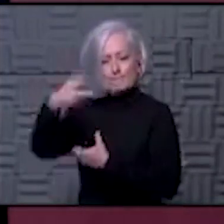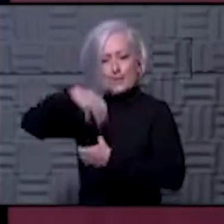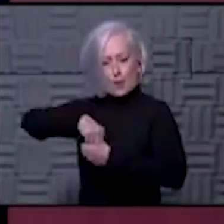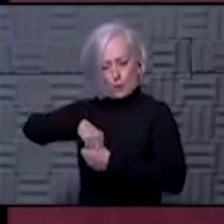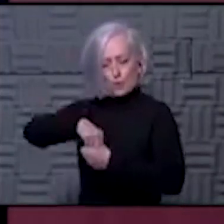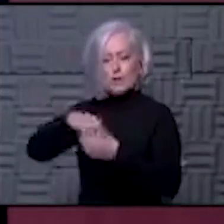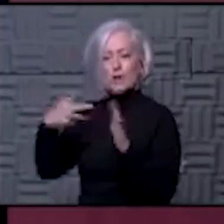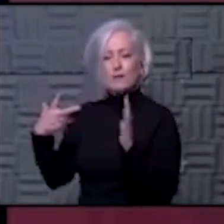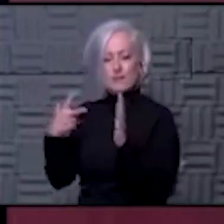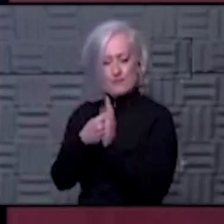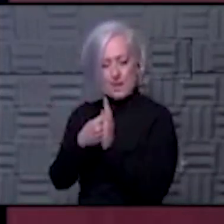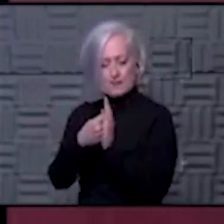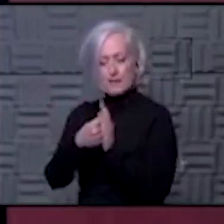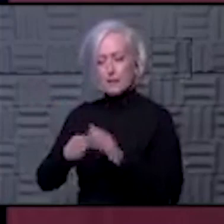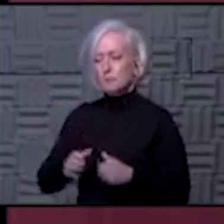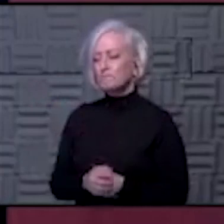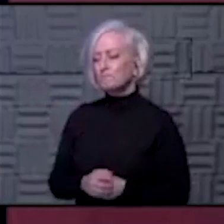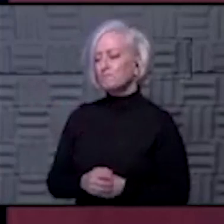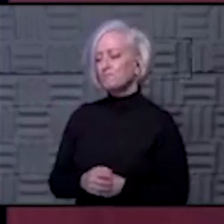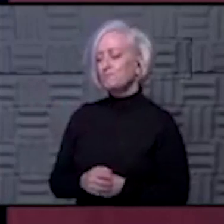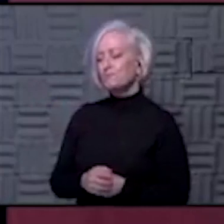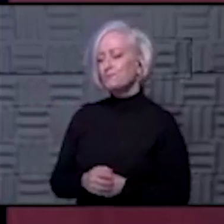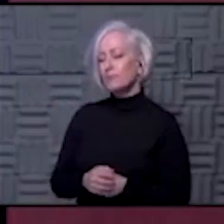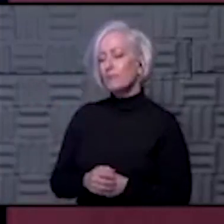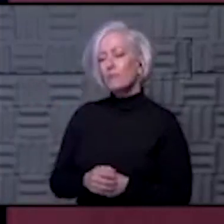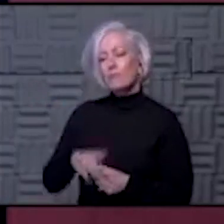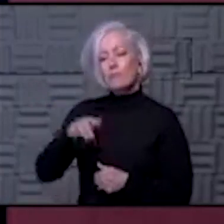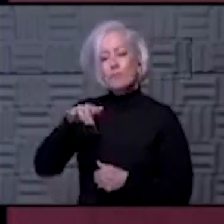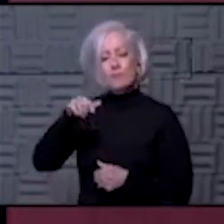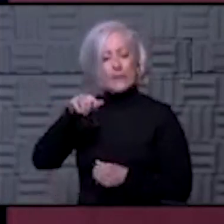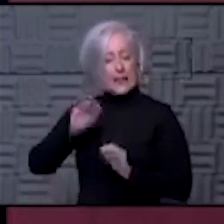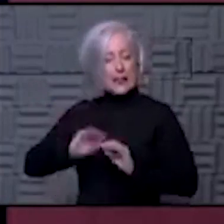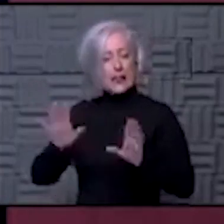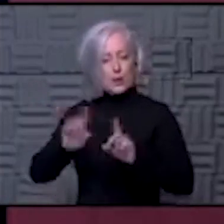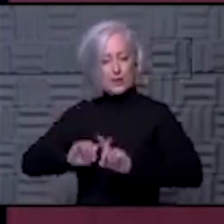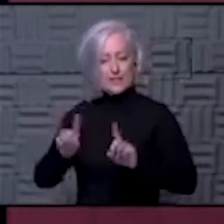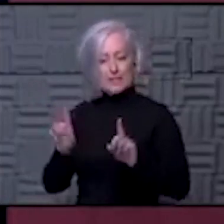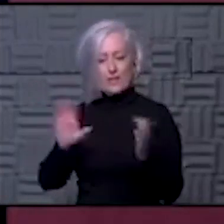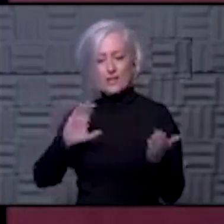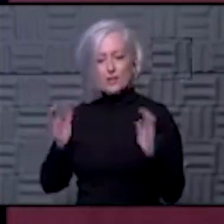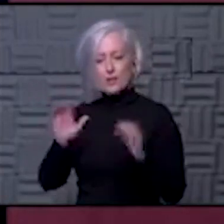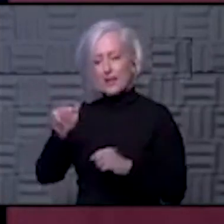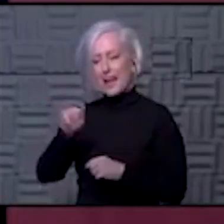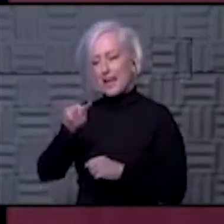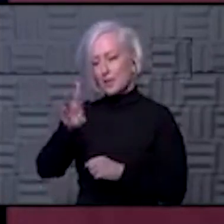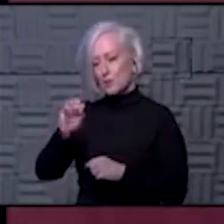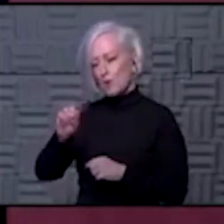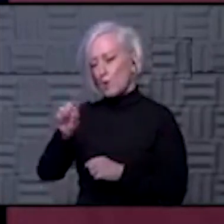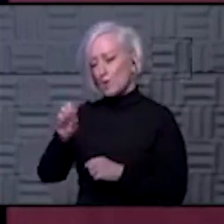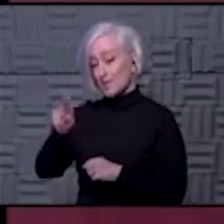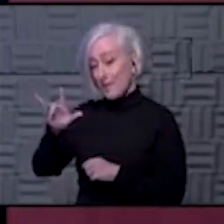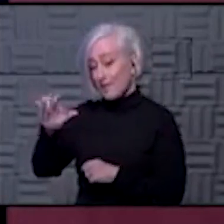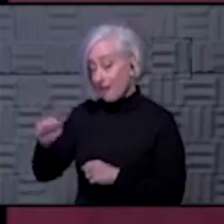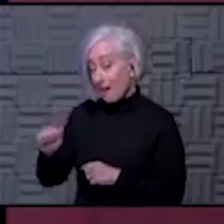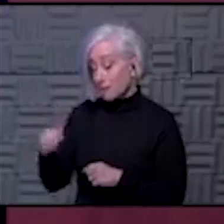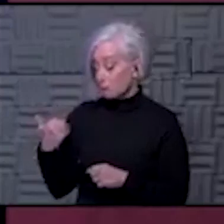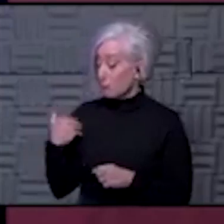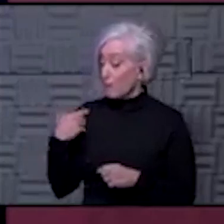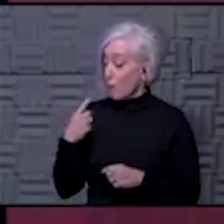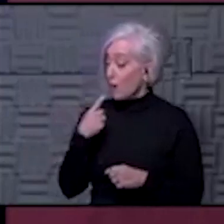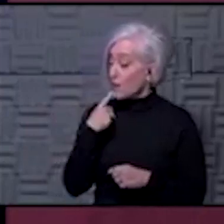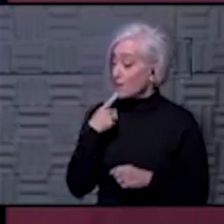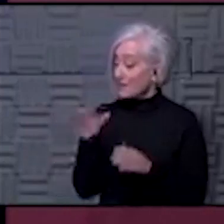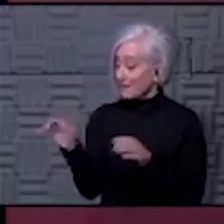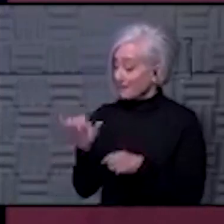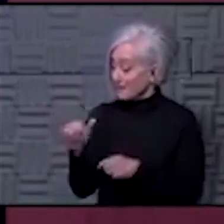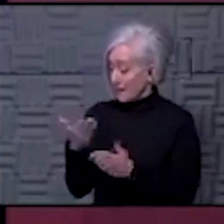the vaccination. And it's different clearly than the AstraZeneca. Early on, I would have said the same thing that you just said, which